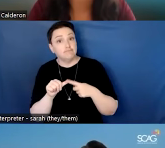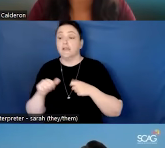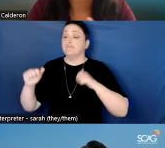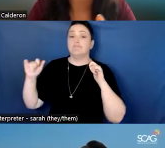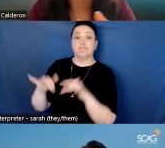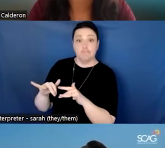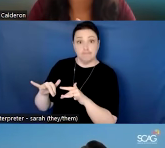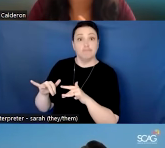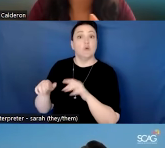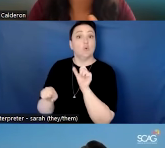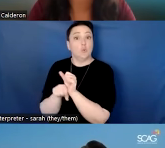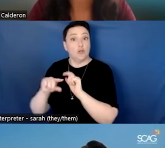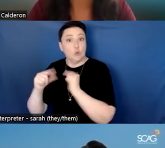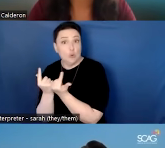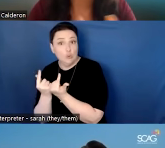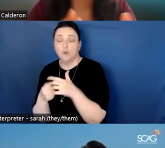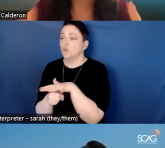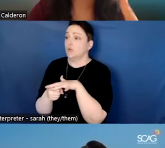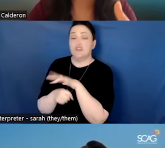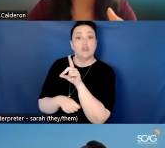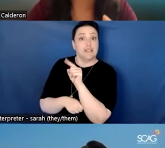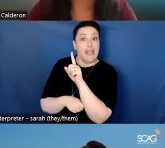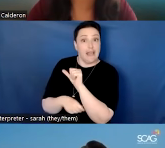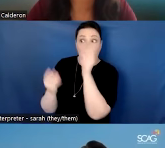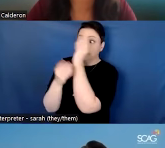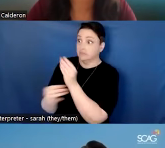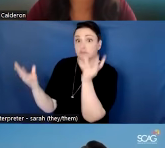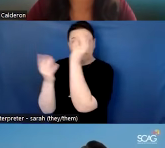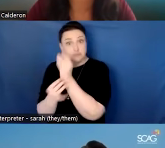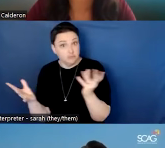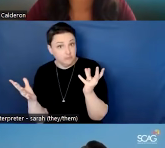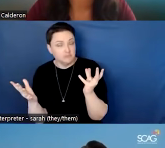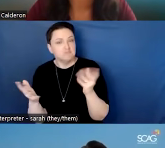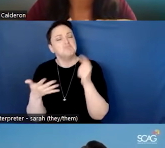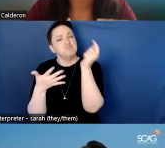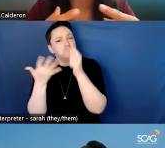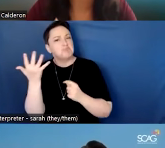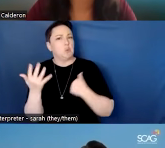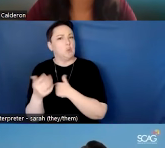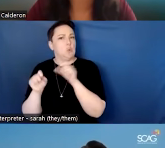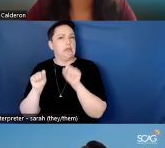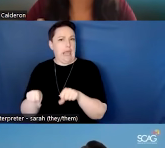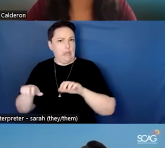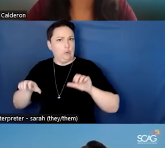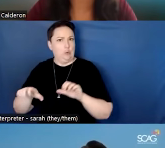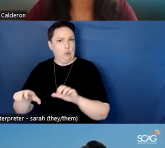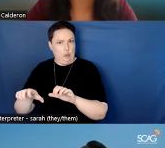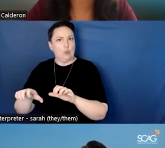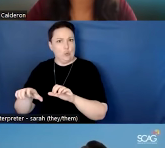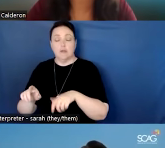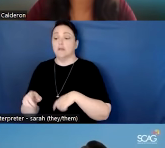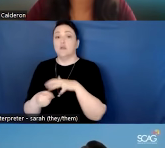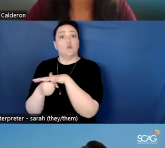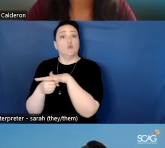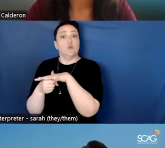groups, share regional data. There's things that we can do to help mitigate some of these regional